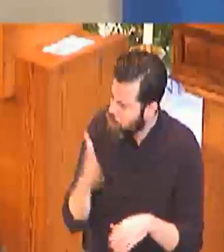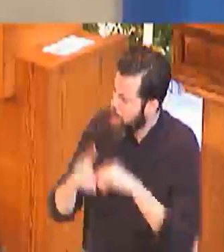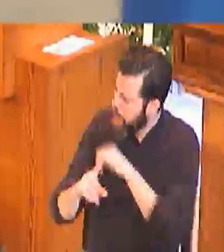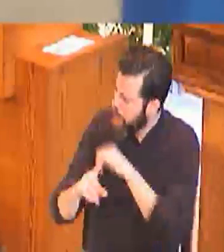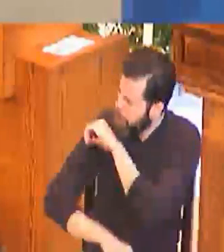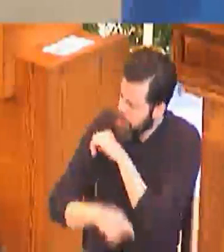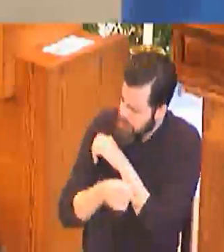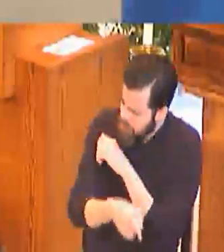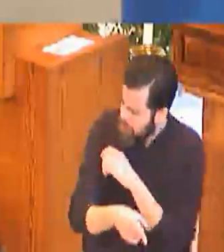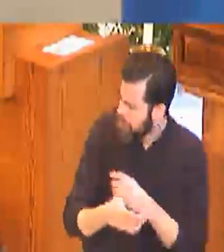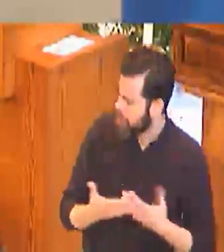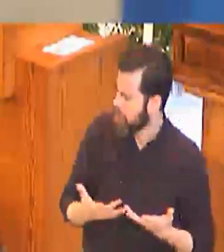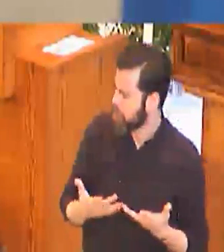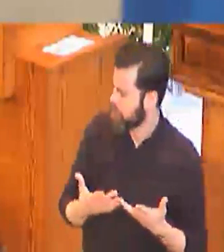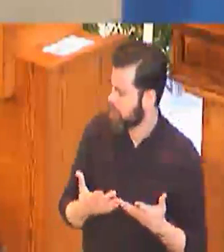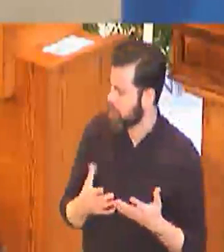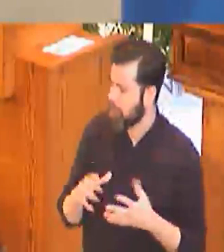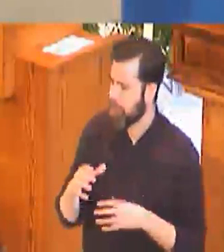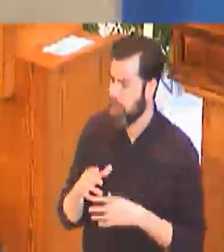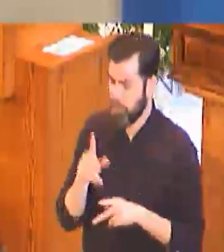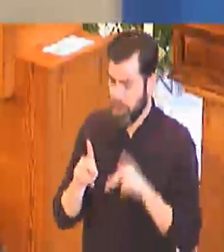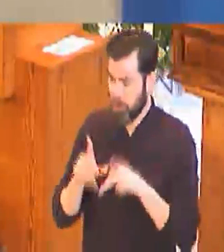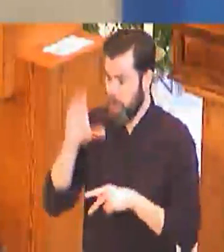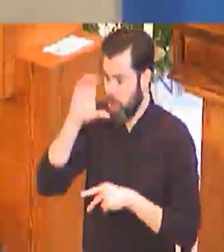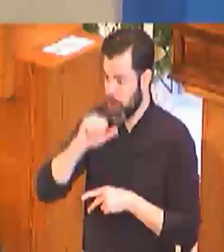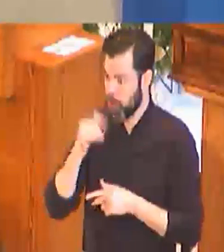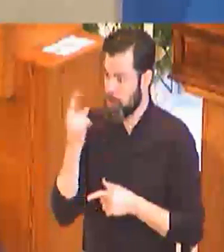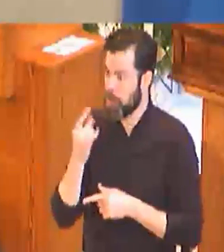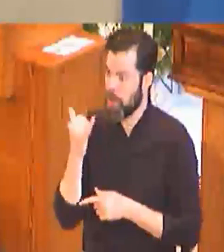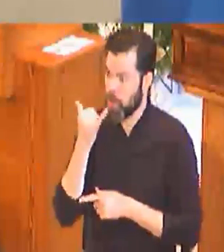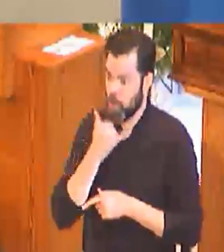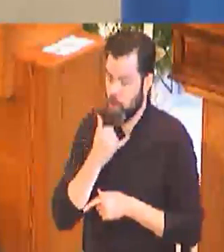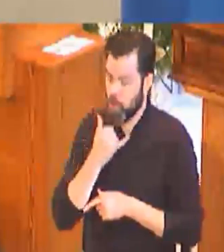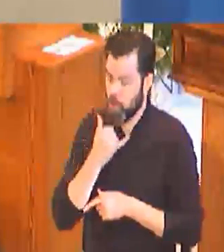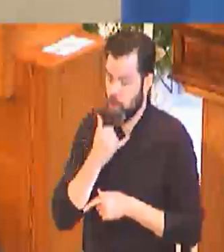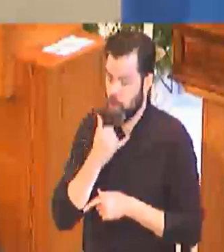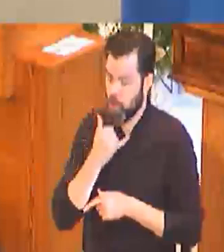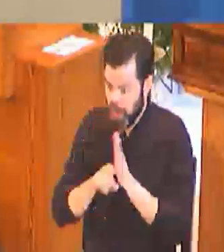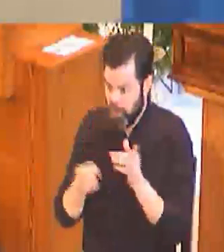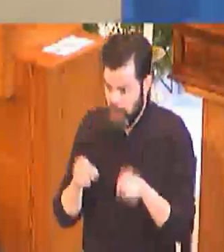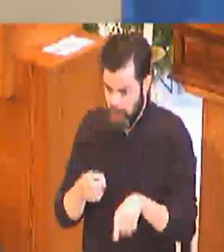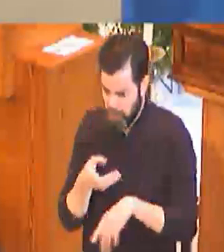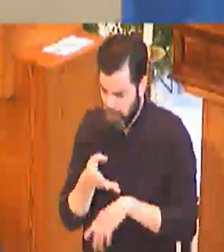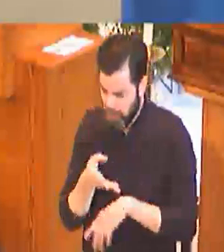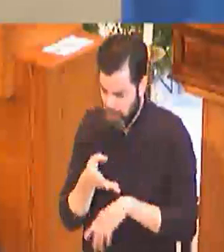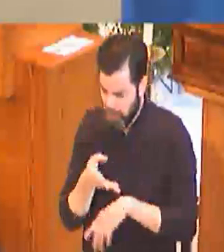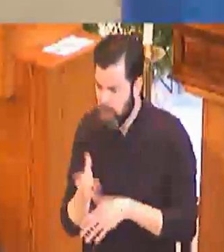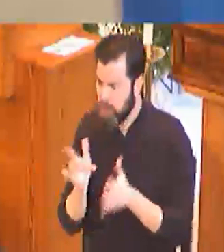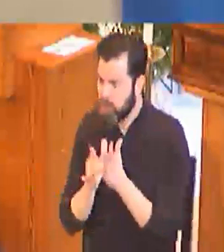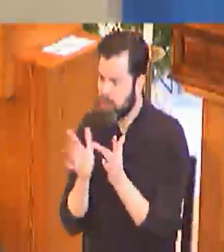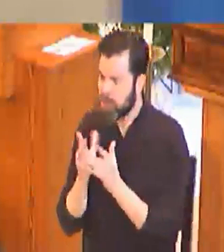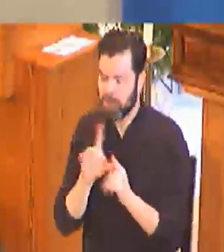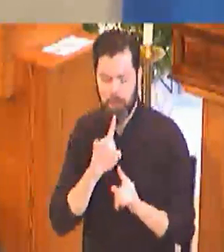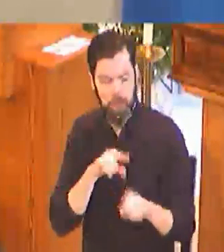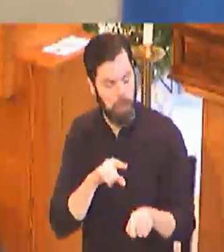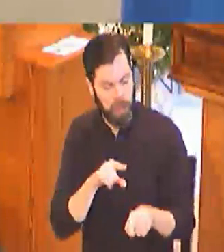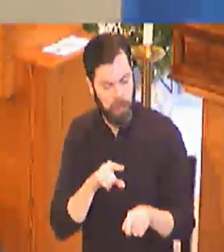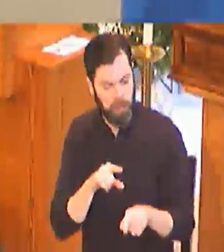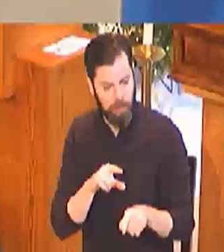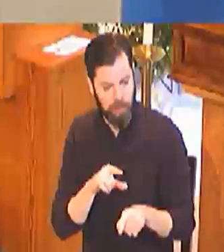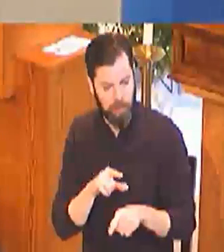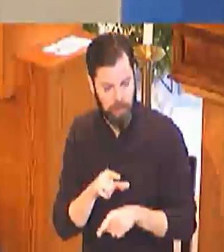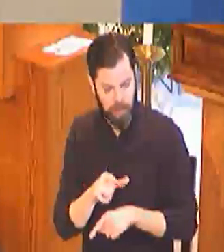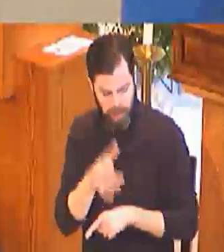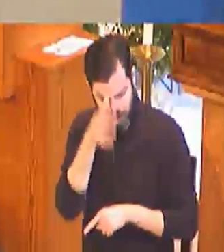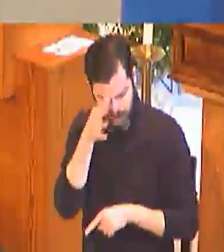punished? They're assuming there's something wrong, something negative going on. And Jesus answered, "Neither this